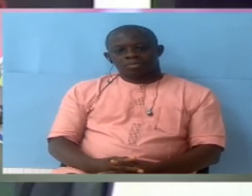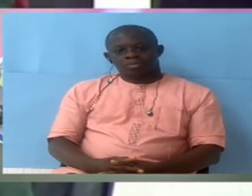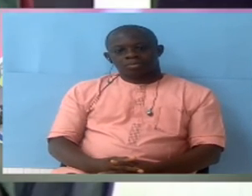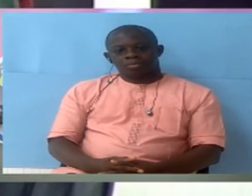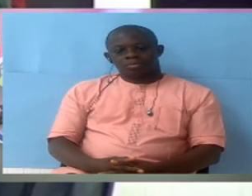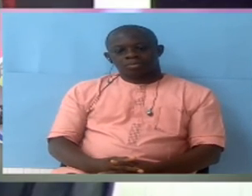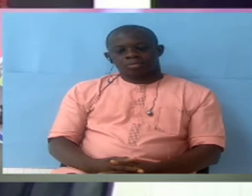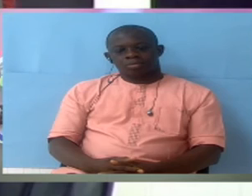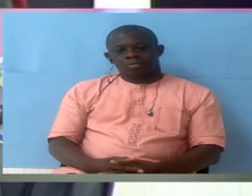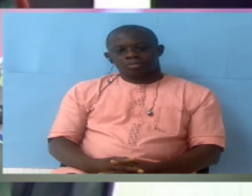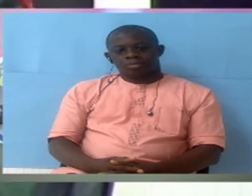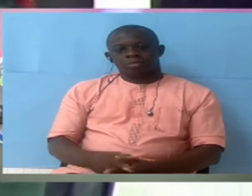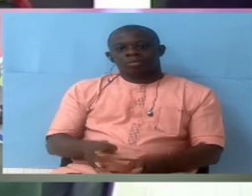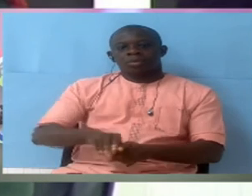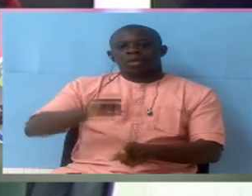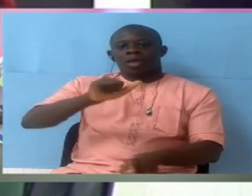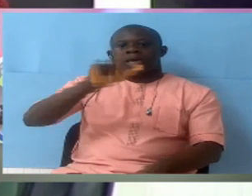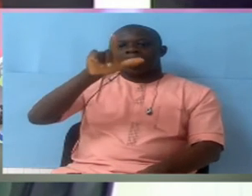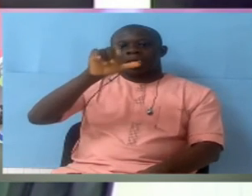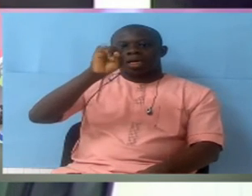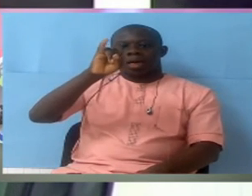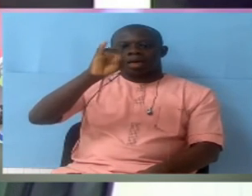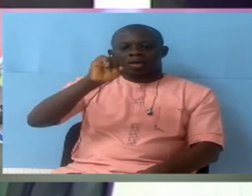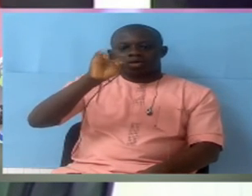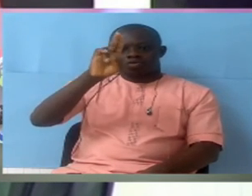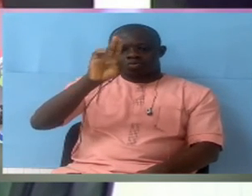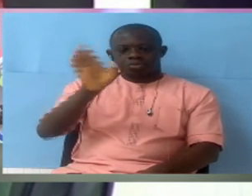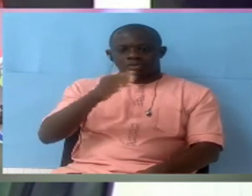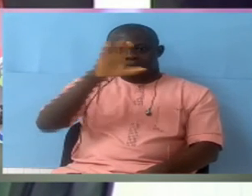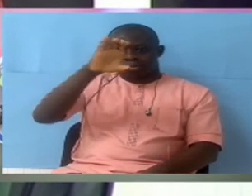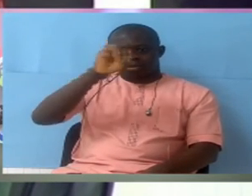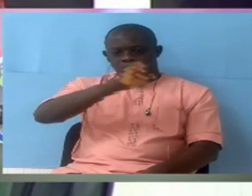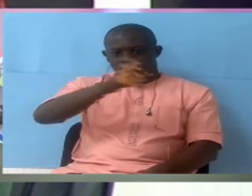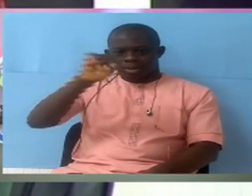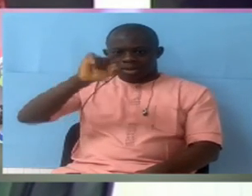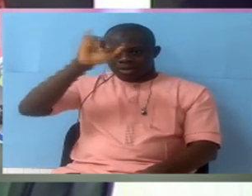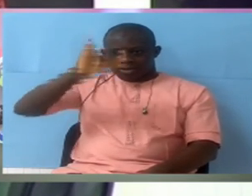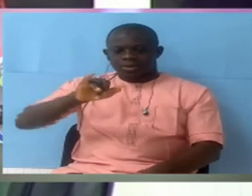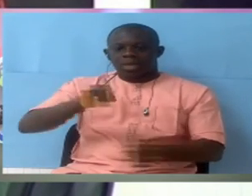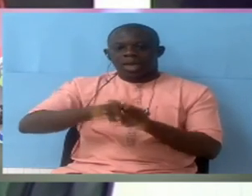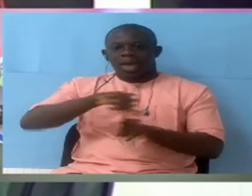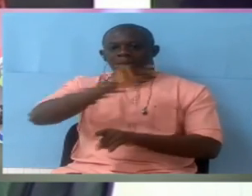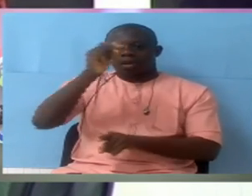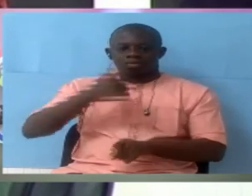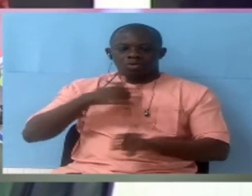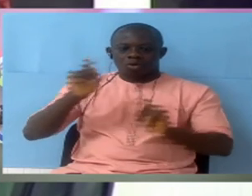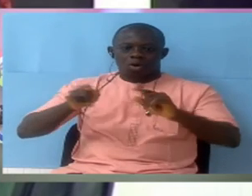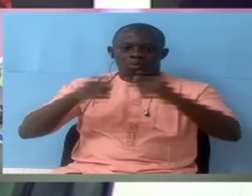Cissé was just opposite my cell. Aliou Cissé mom dama jakkalo mom suñ cell yi.